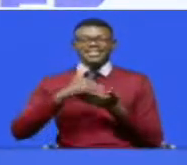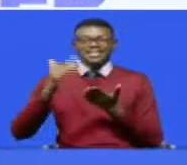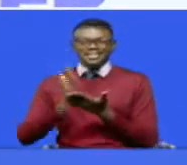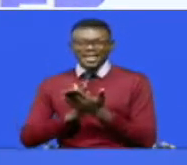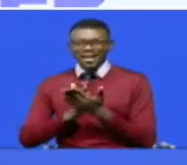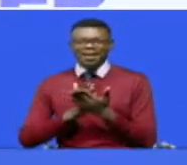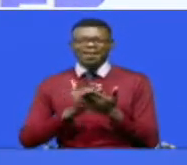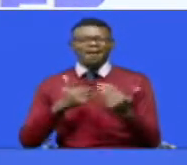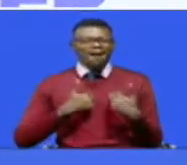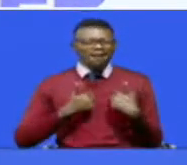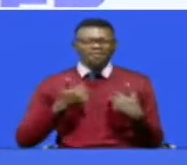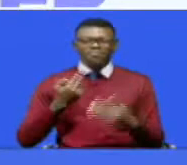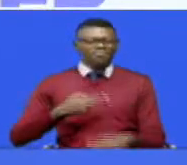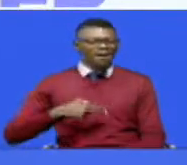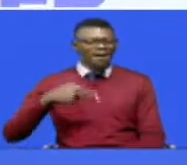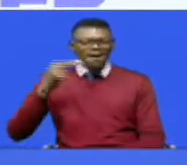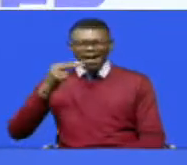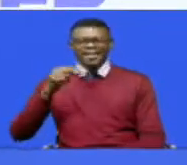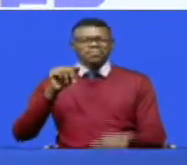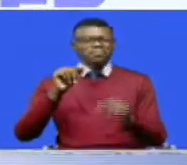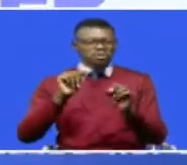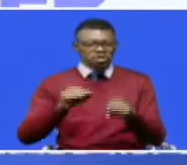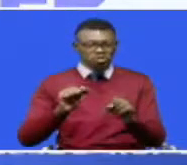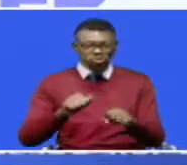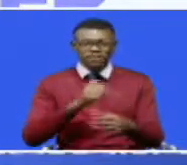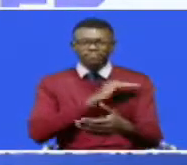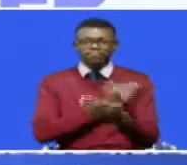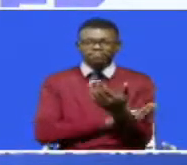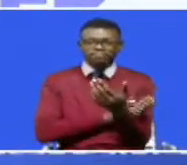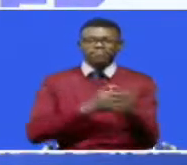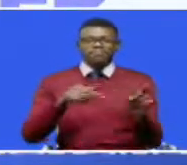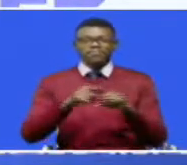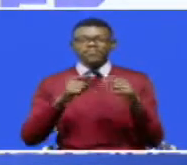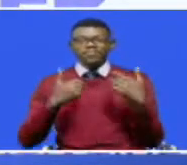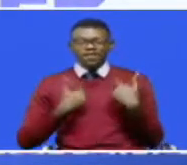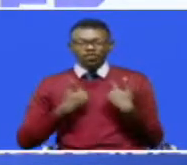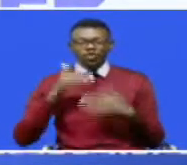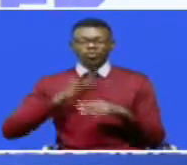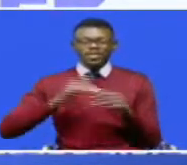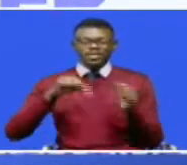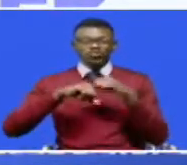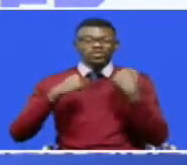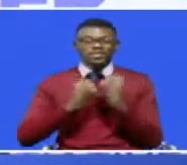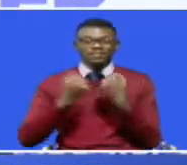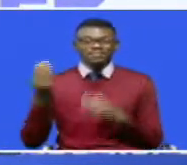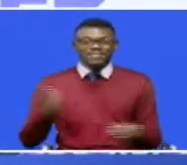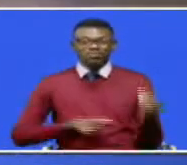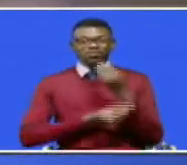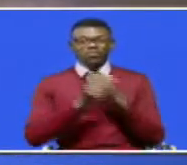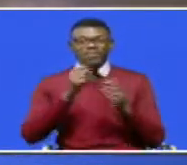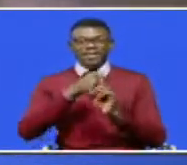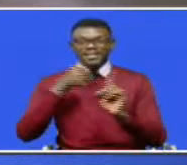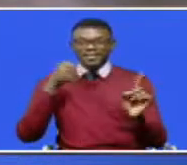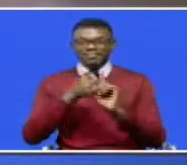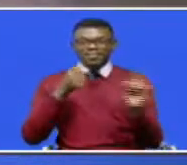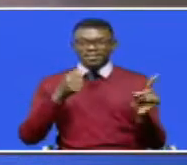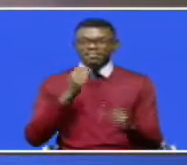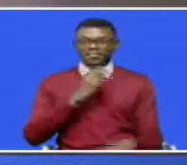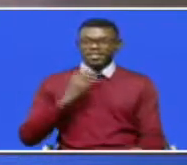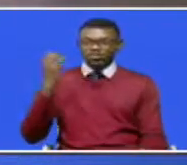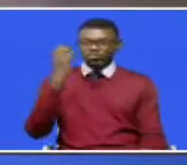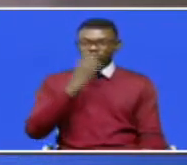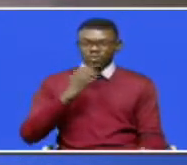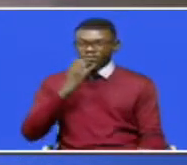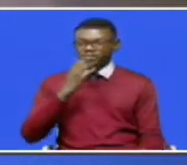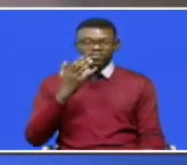a high potential for favorable socioeconomic impact. Europe remained